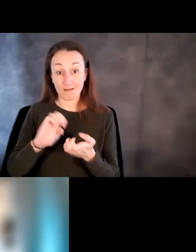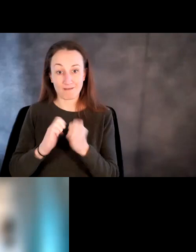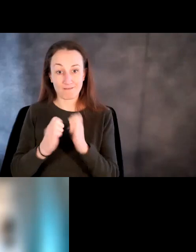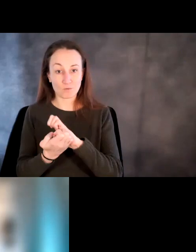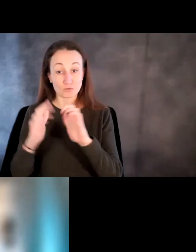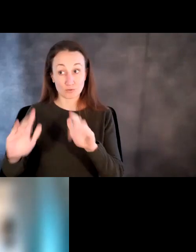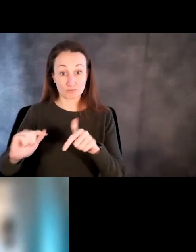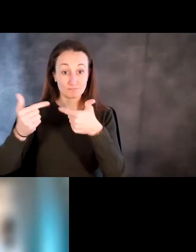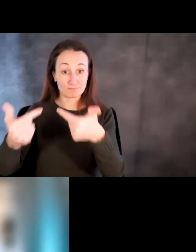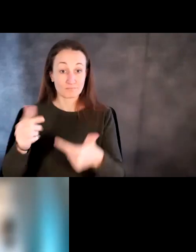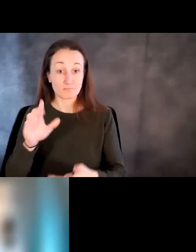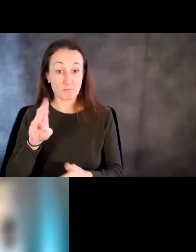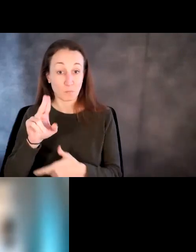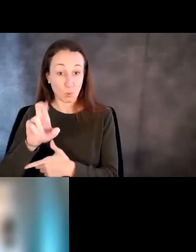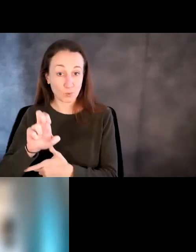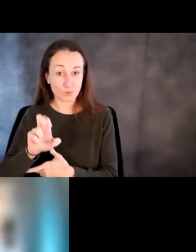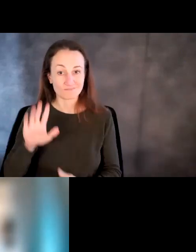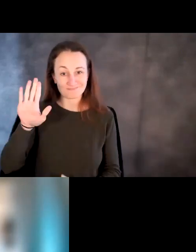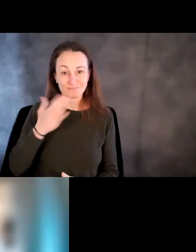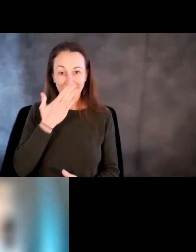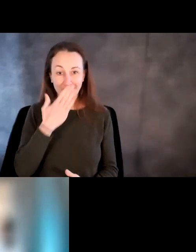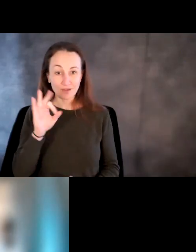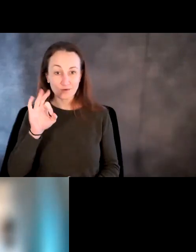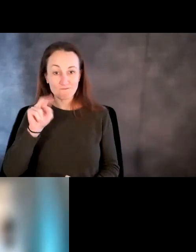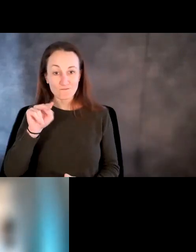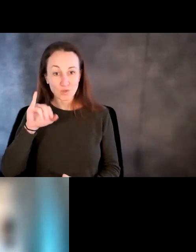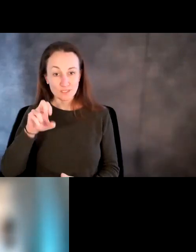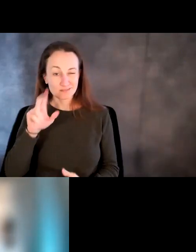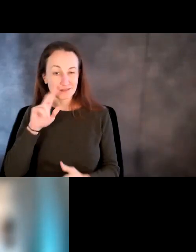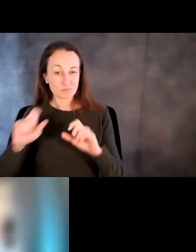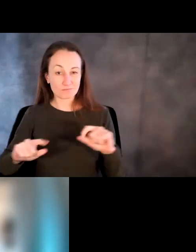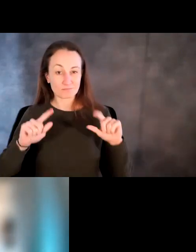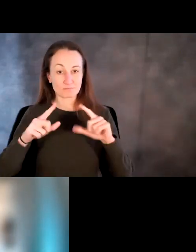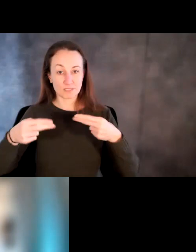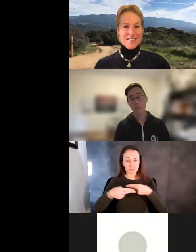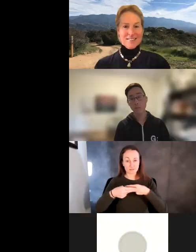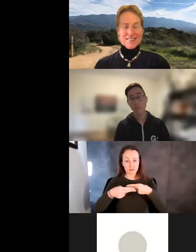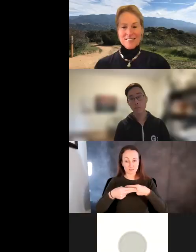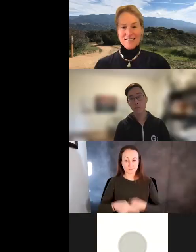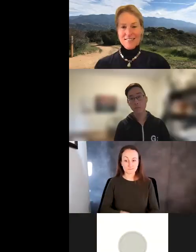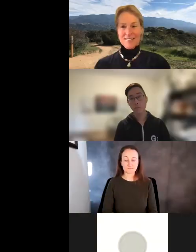Bruce. Thank you, Frances. Let me just pull up all my slides.